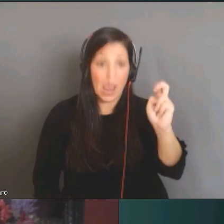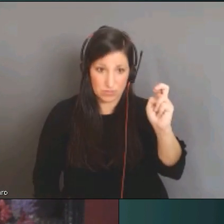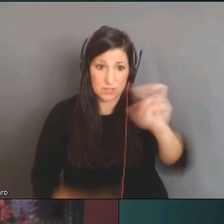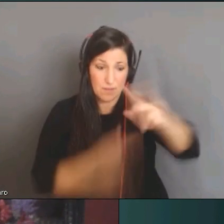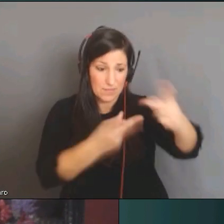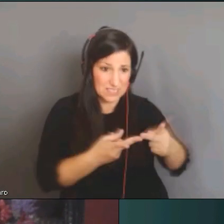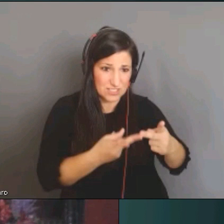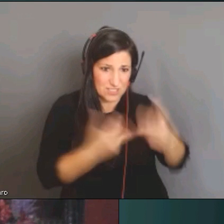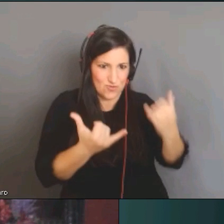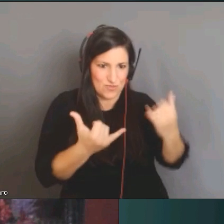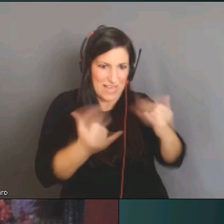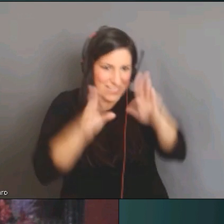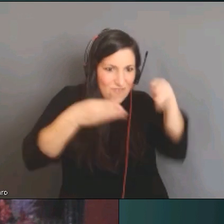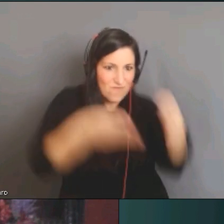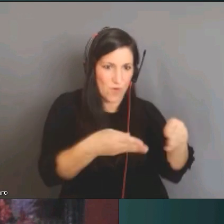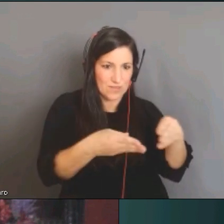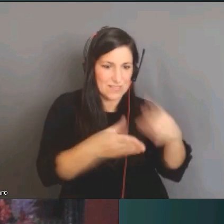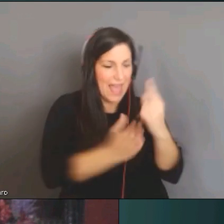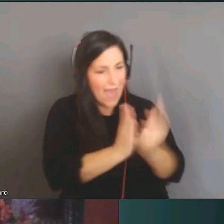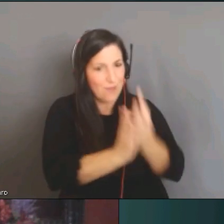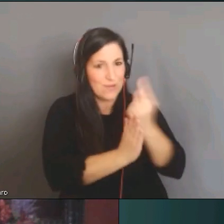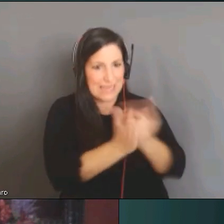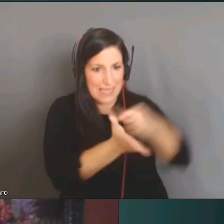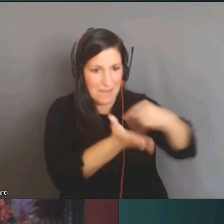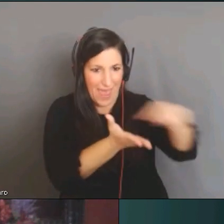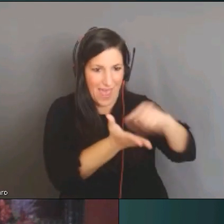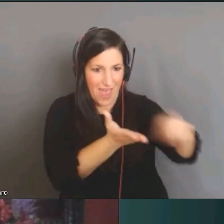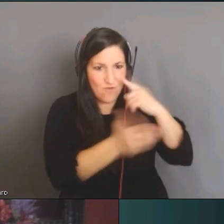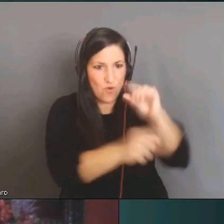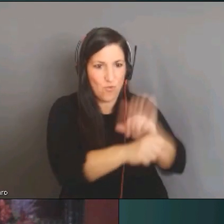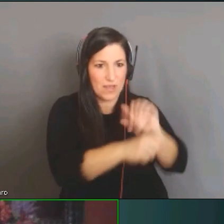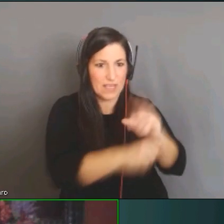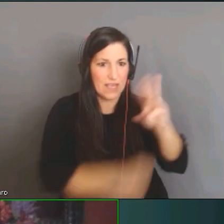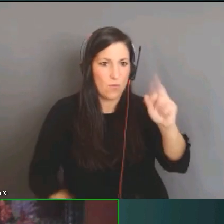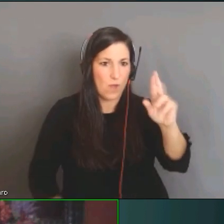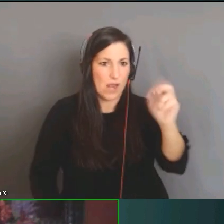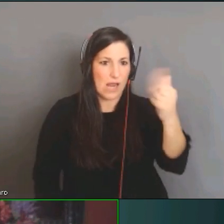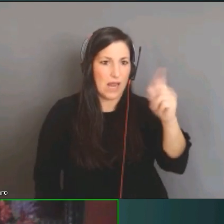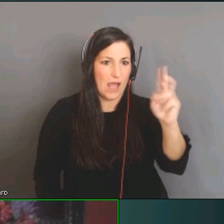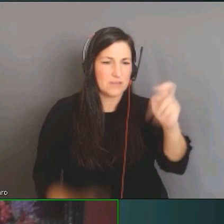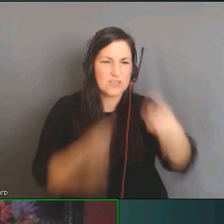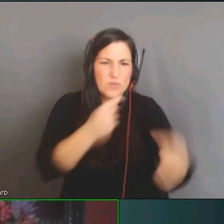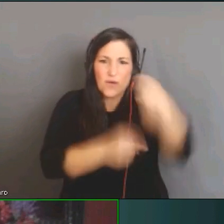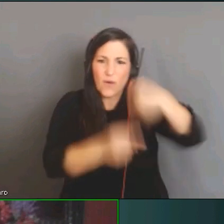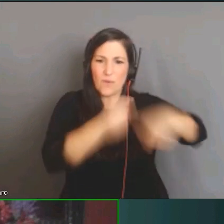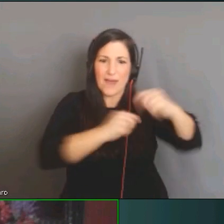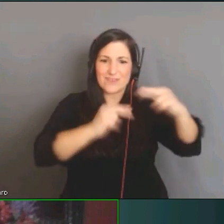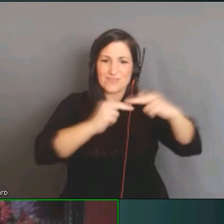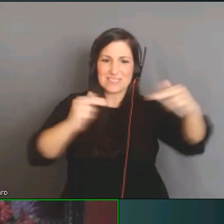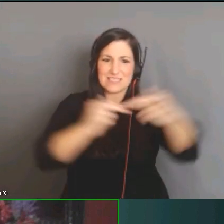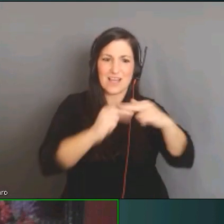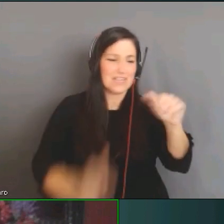today, hourly warehouse positions. That is Amazon. If can we go back to Delivers that last slide? jobs. Yes,